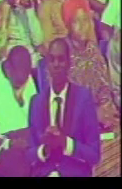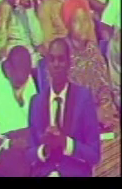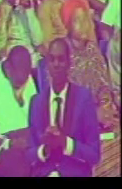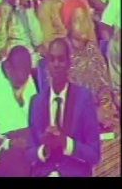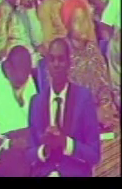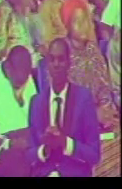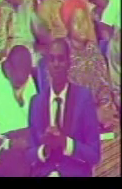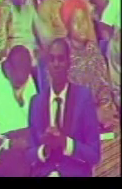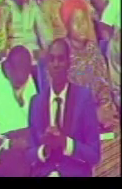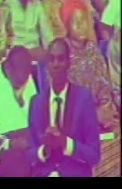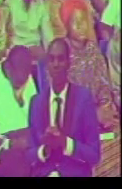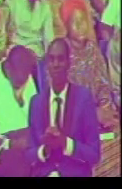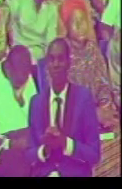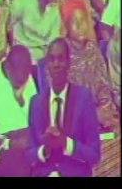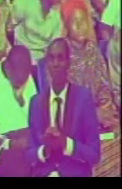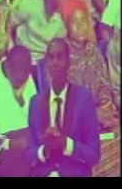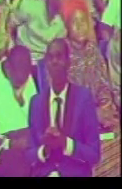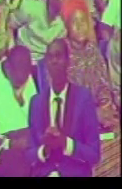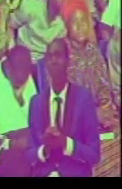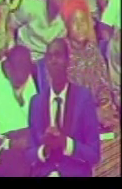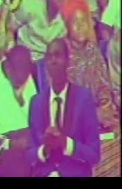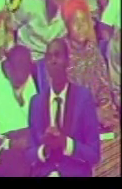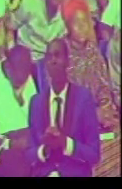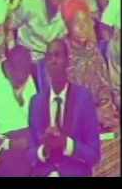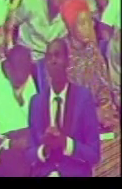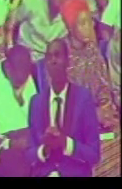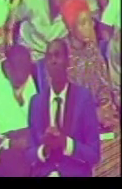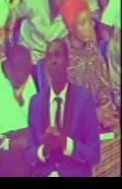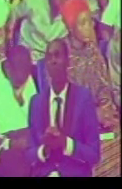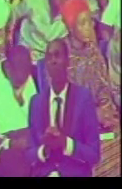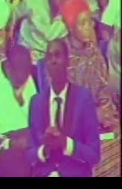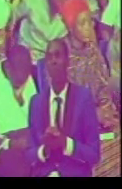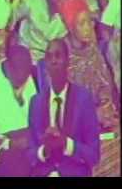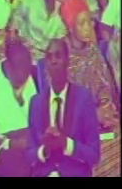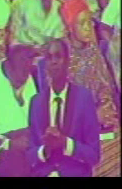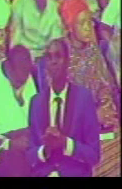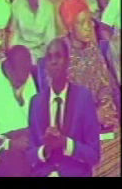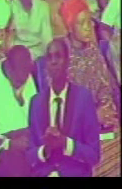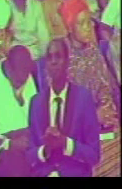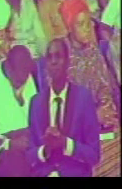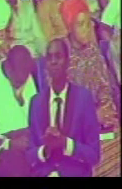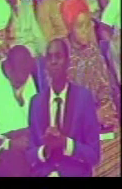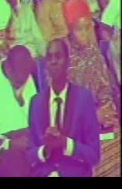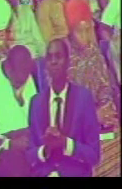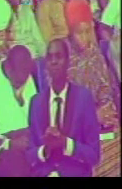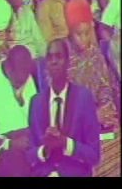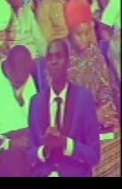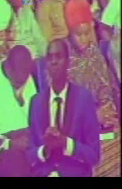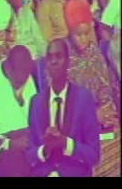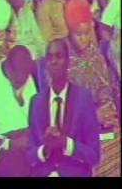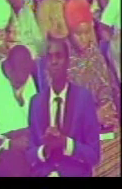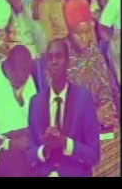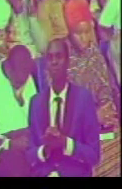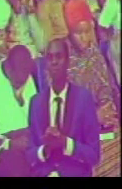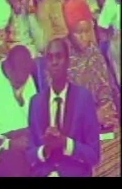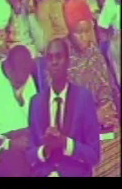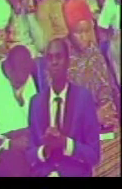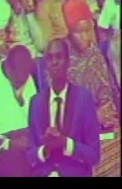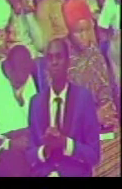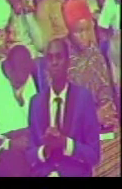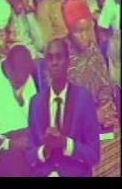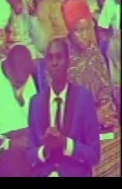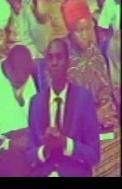having so much pains in my stomach. But as the GS came up and started praying for the sick, I